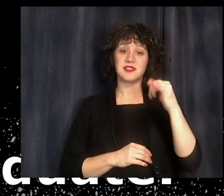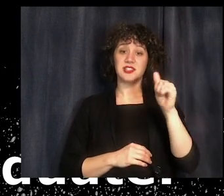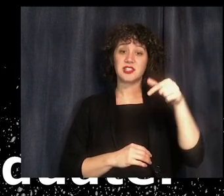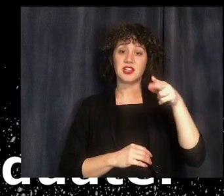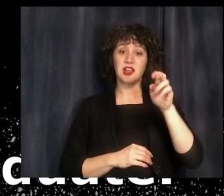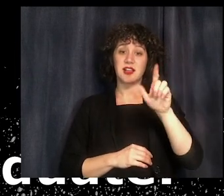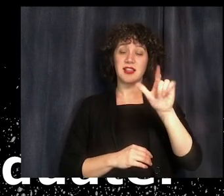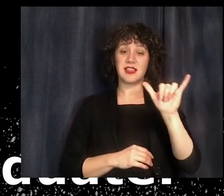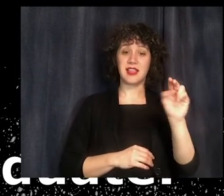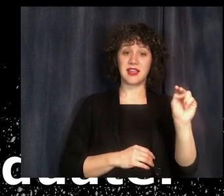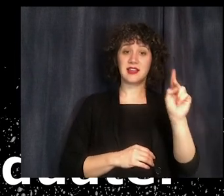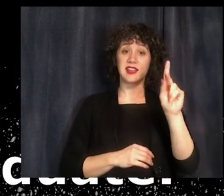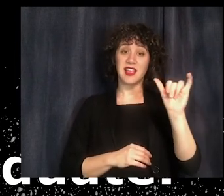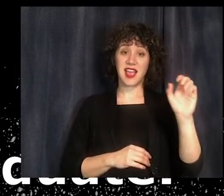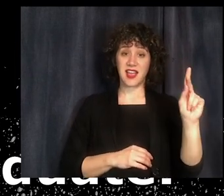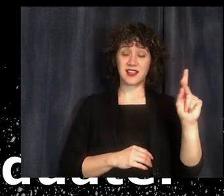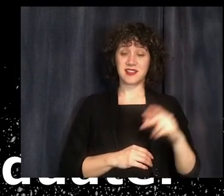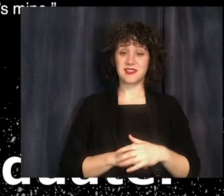Jacqueline Kack.